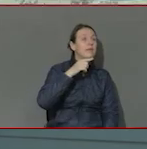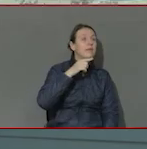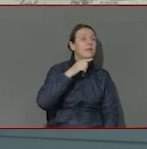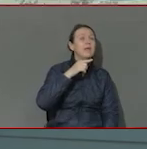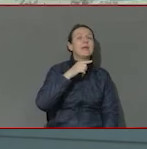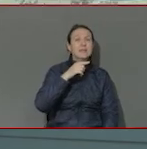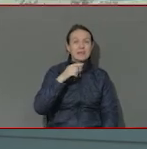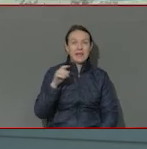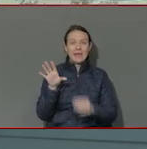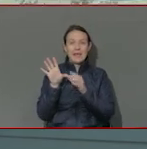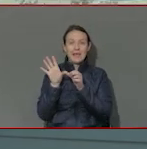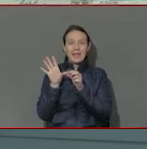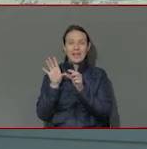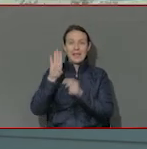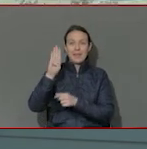Bare fingertips.